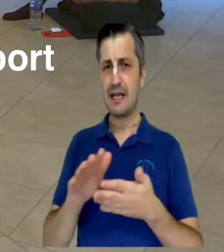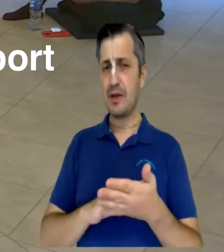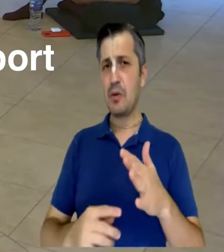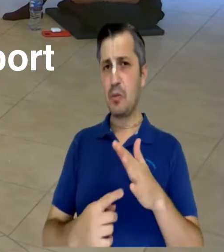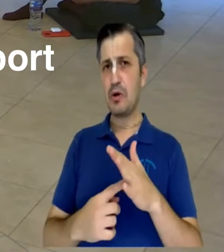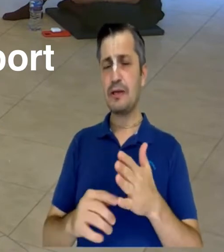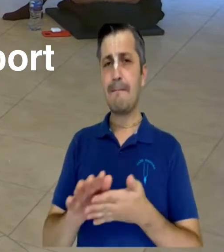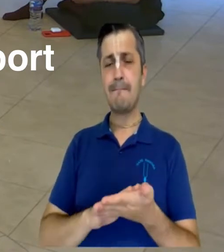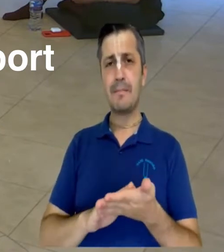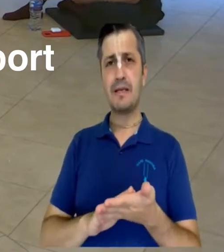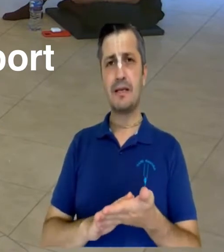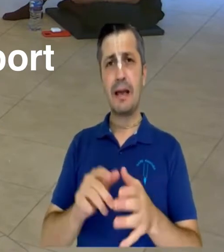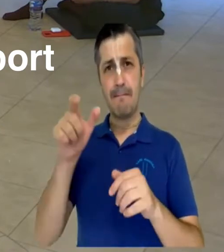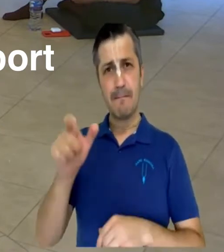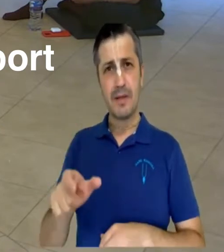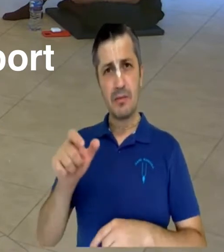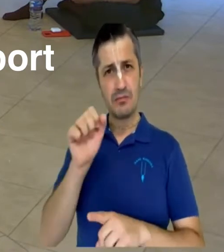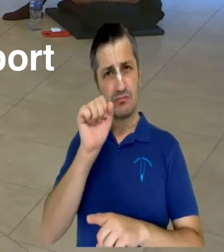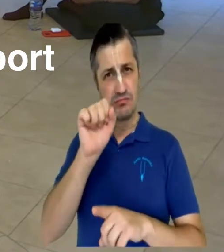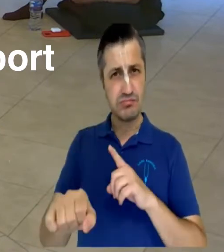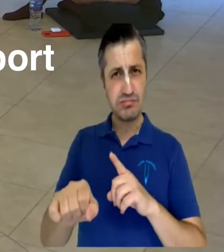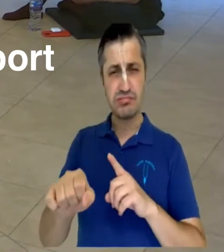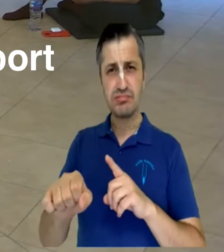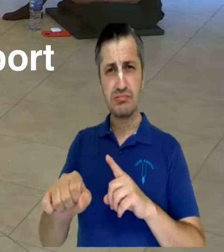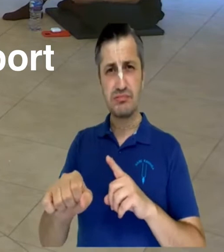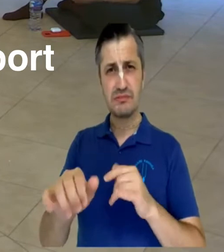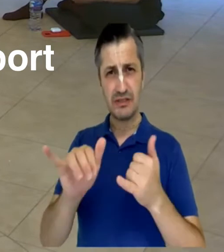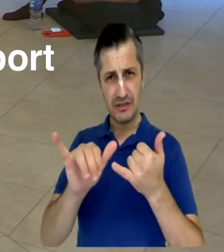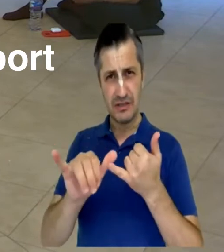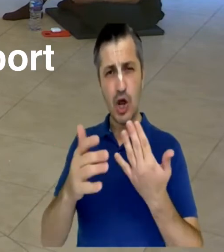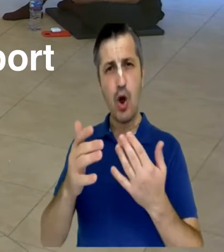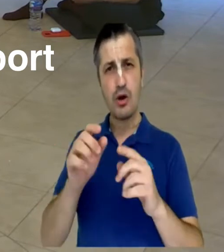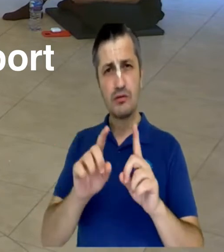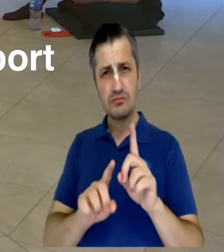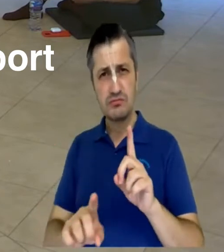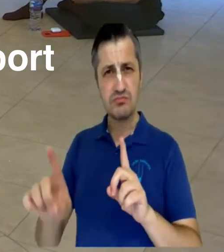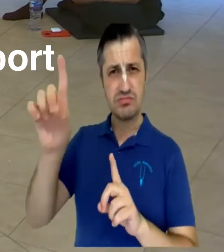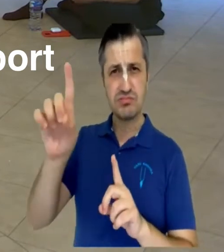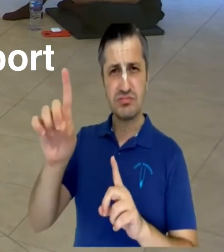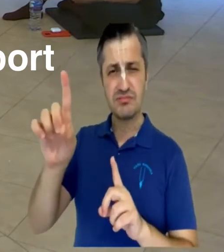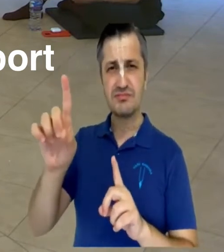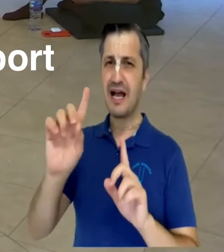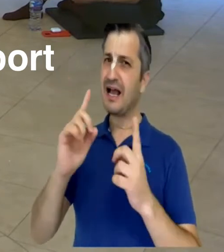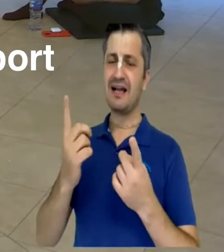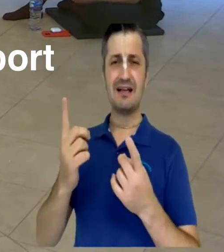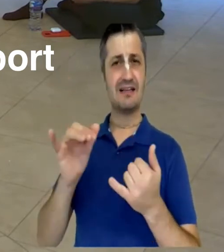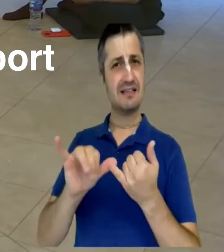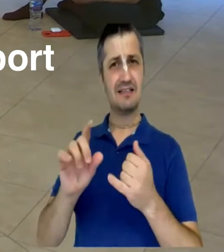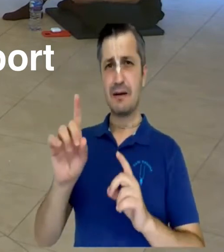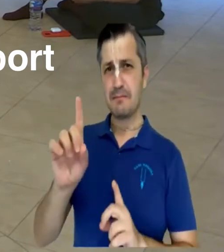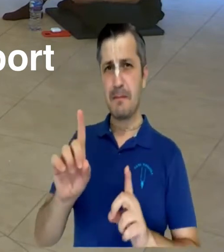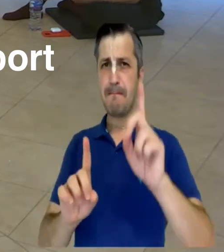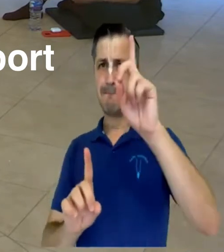The word Loke signifies in the Paurusha Agama, the Smriti scripture, as confirmed